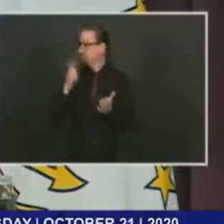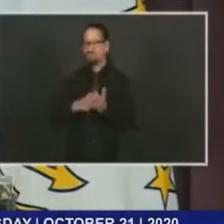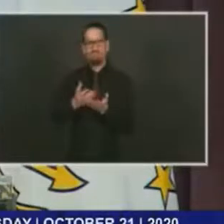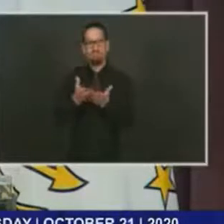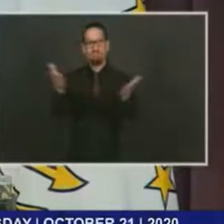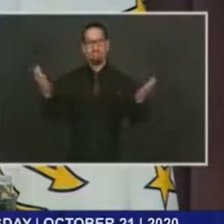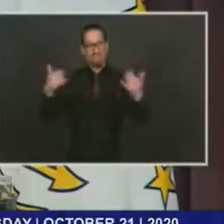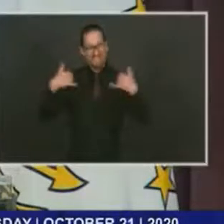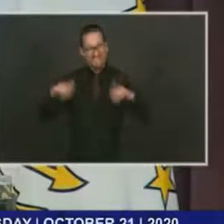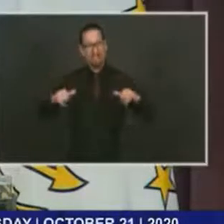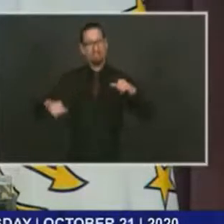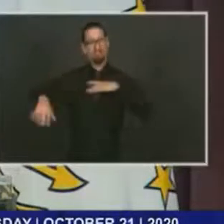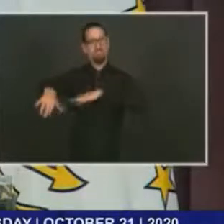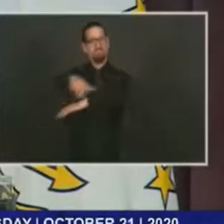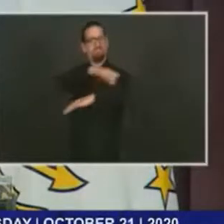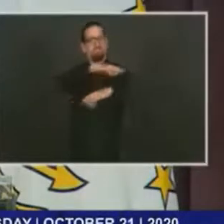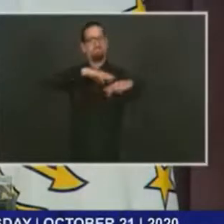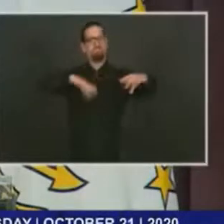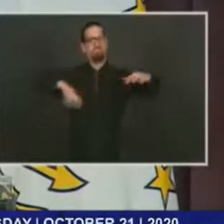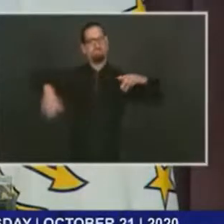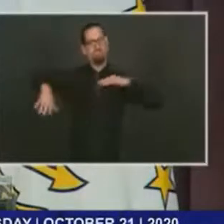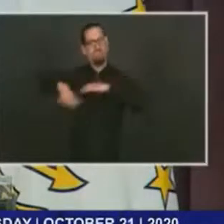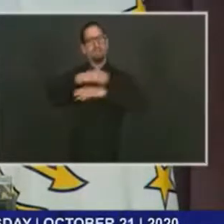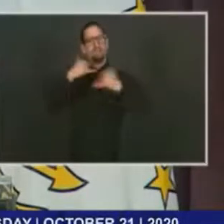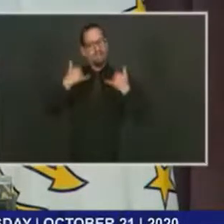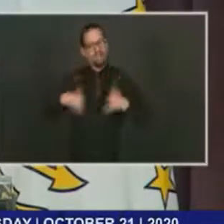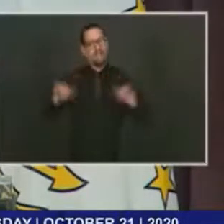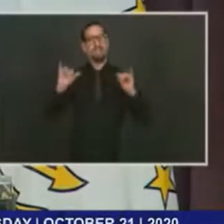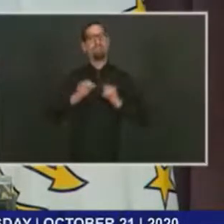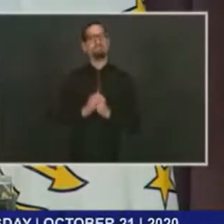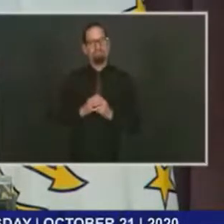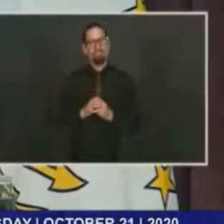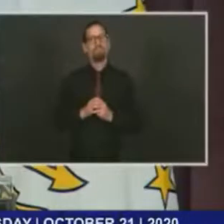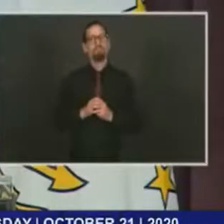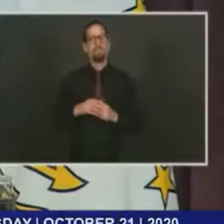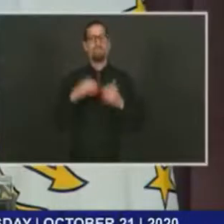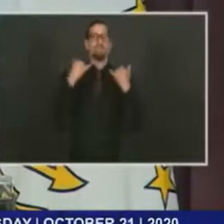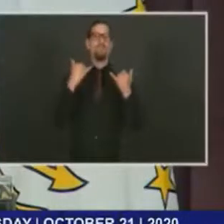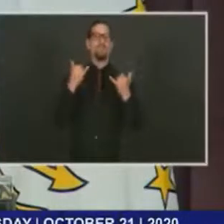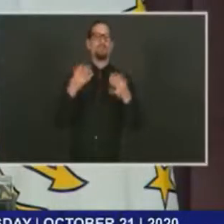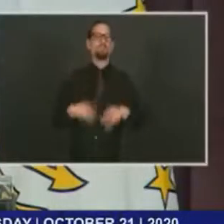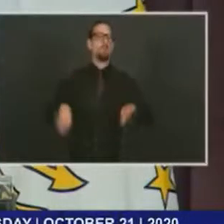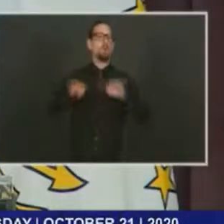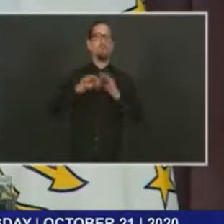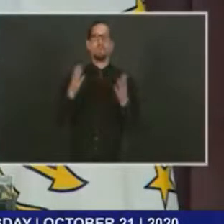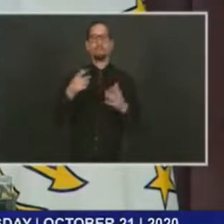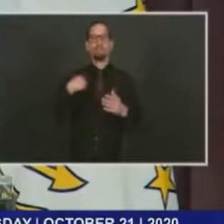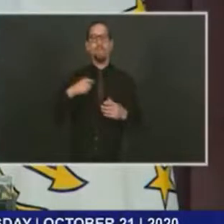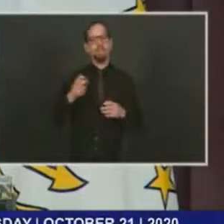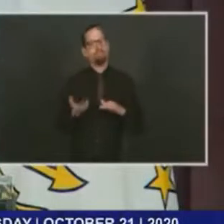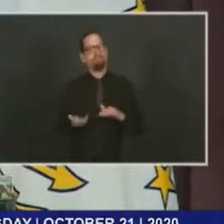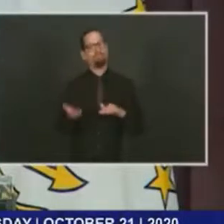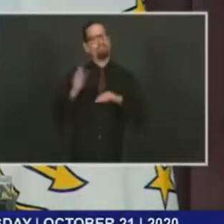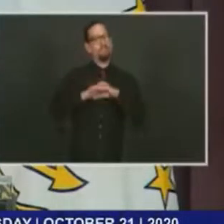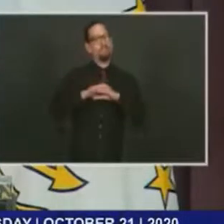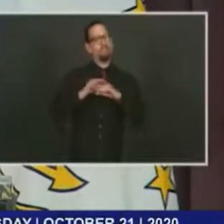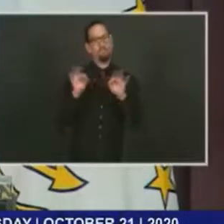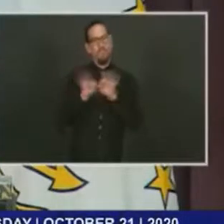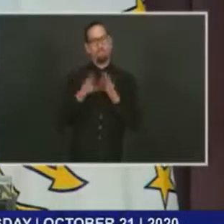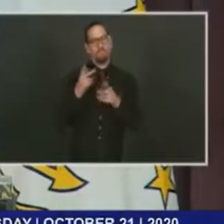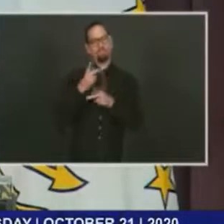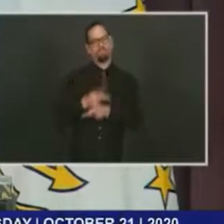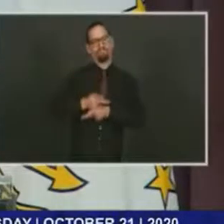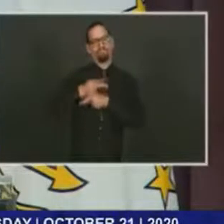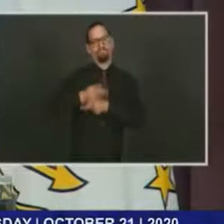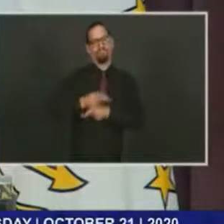a few additional things that you can do right now, in this moment in time, so we